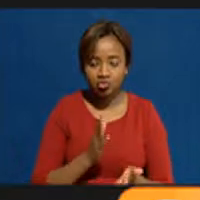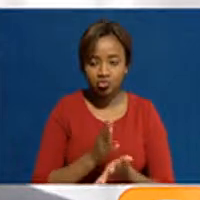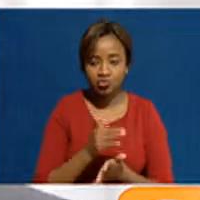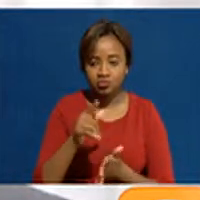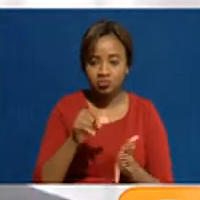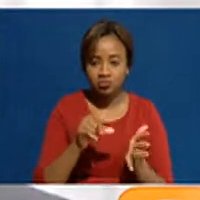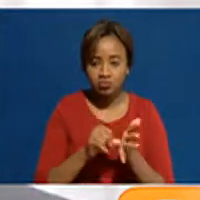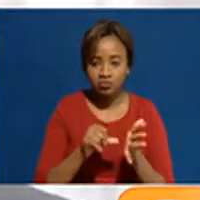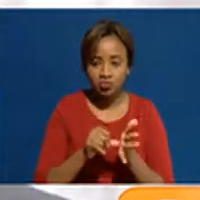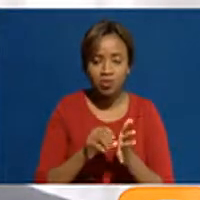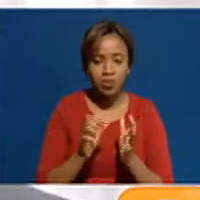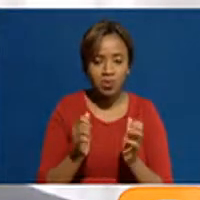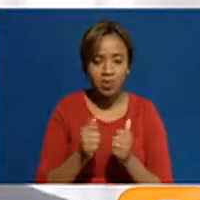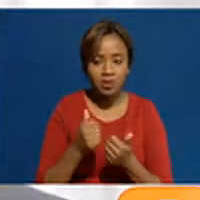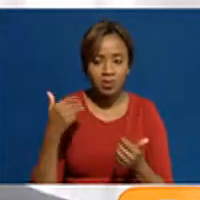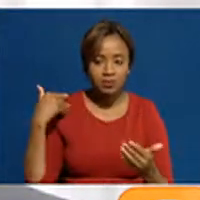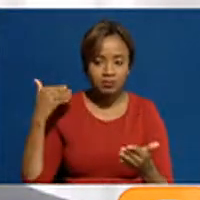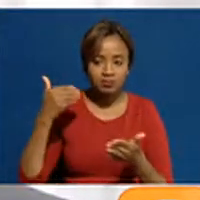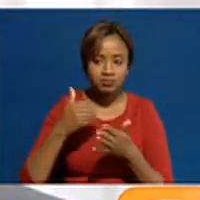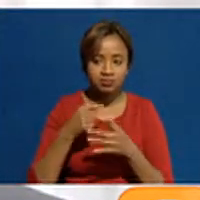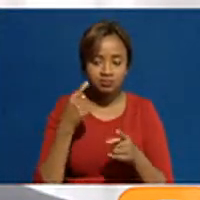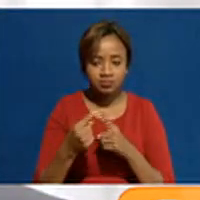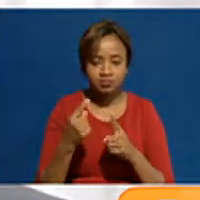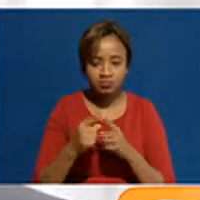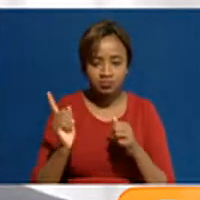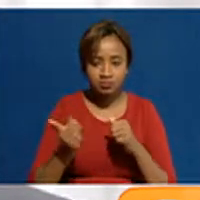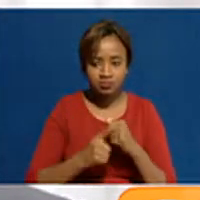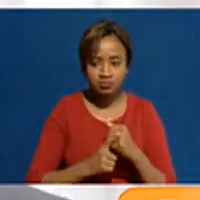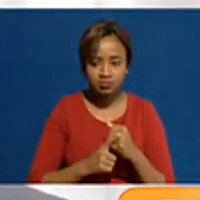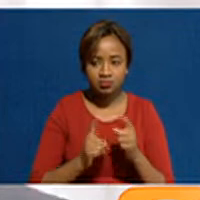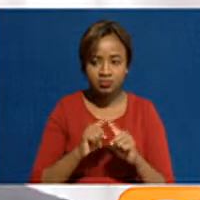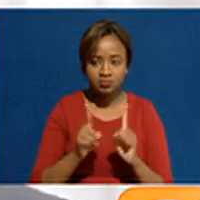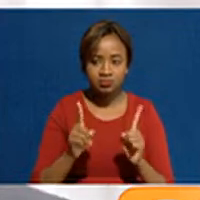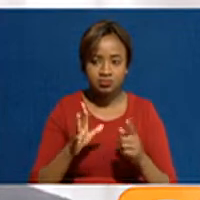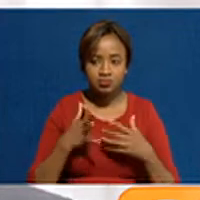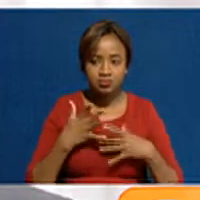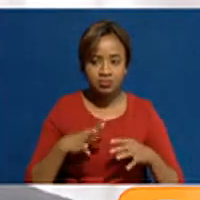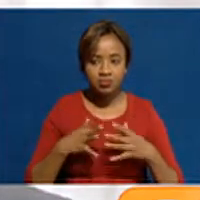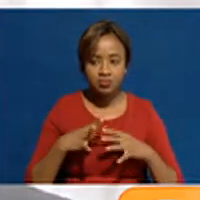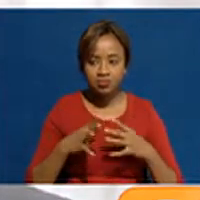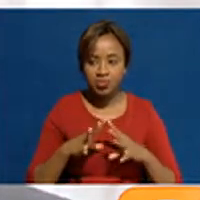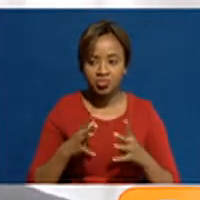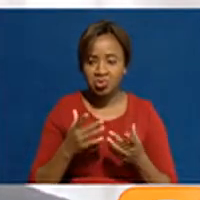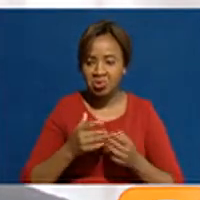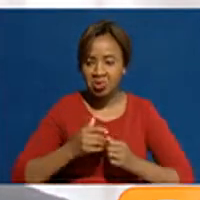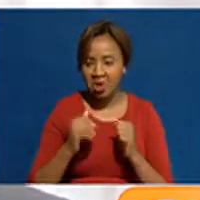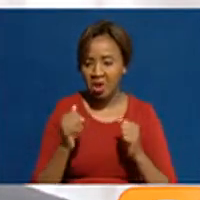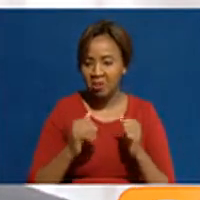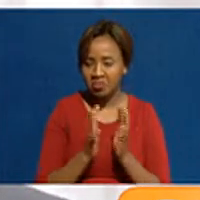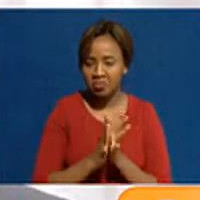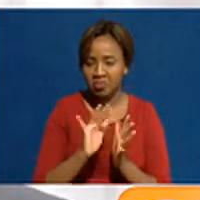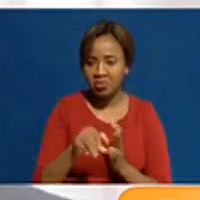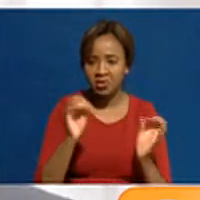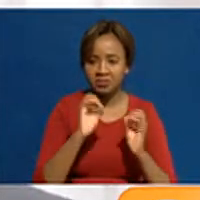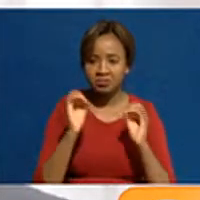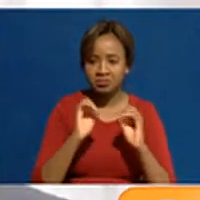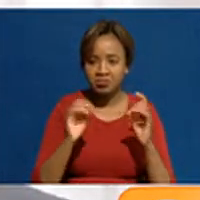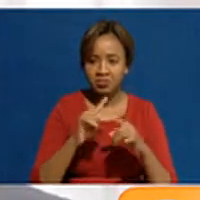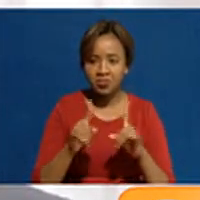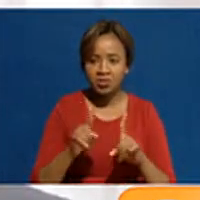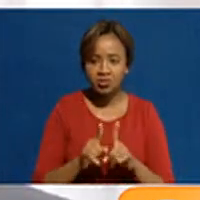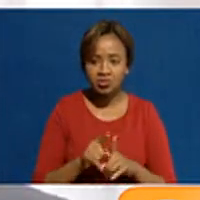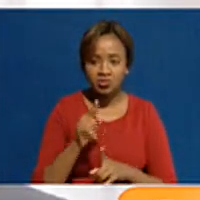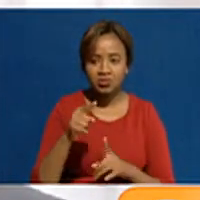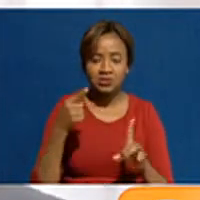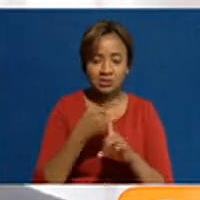because there's a significantly high preference for the old system. And it's like an irony because